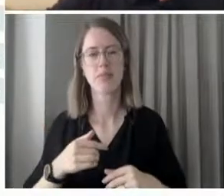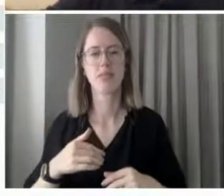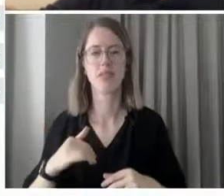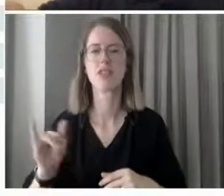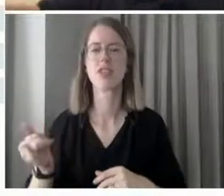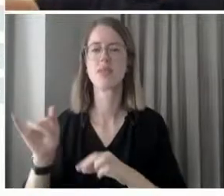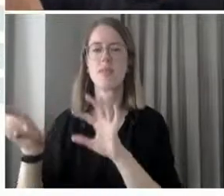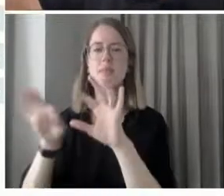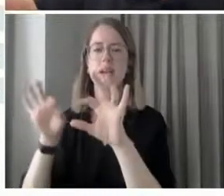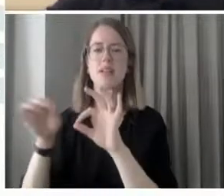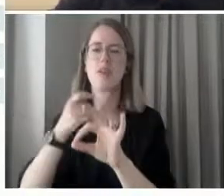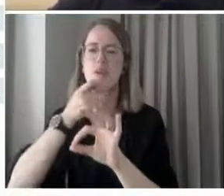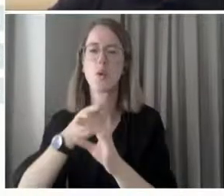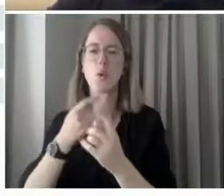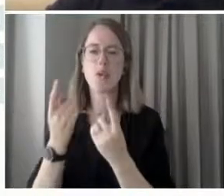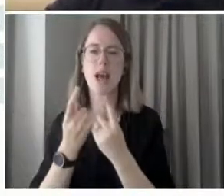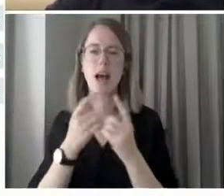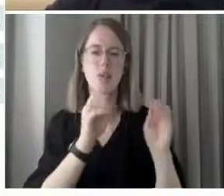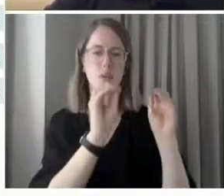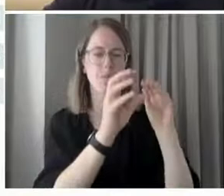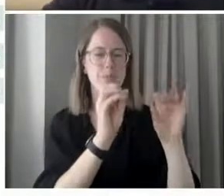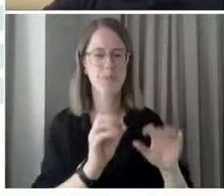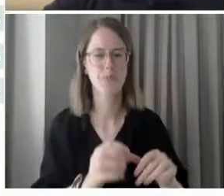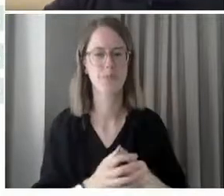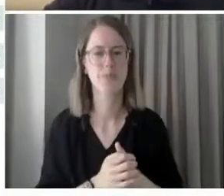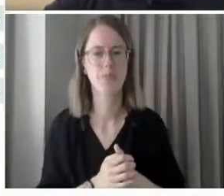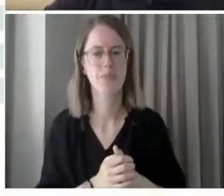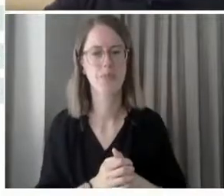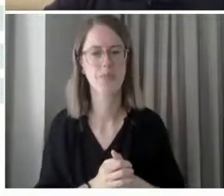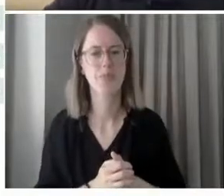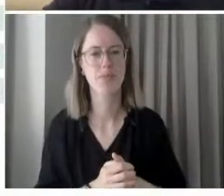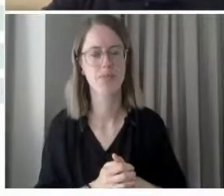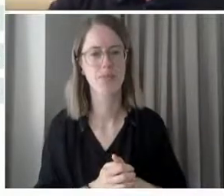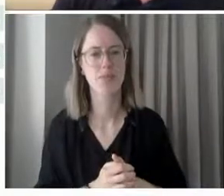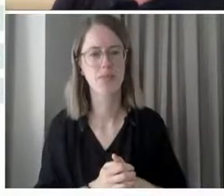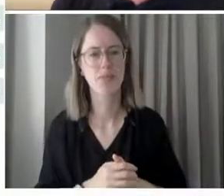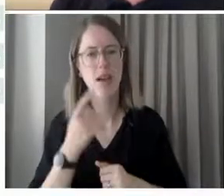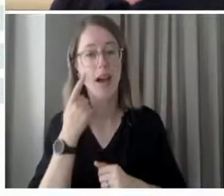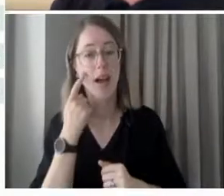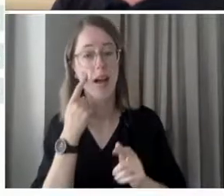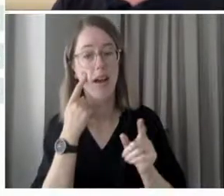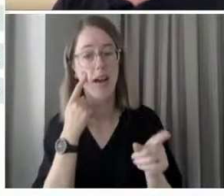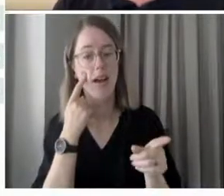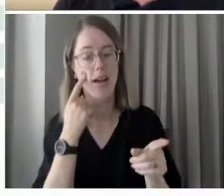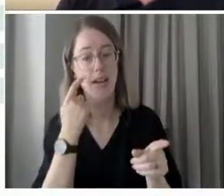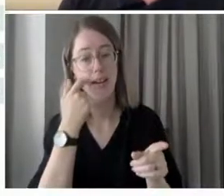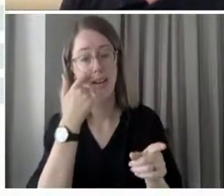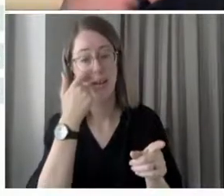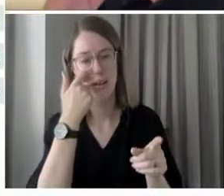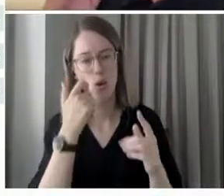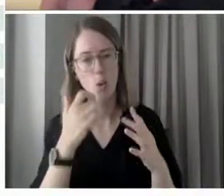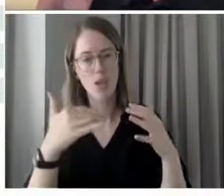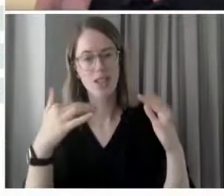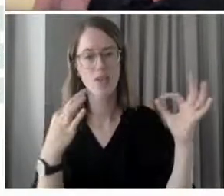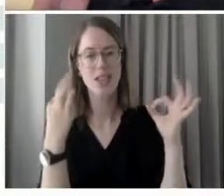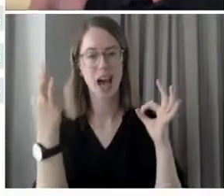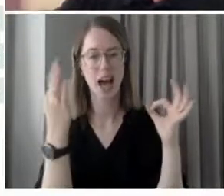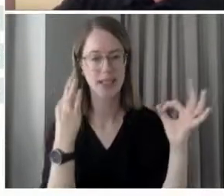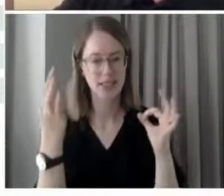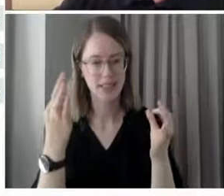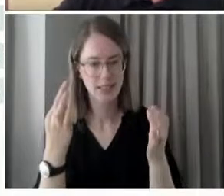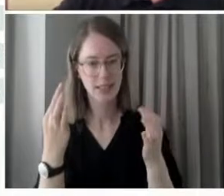I mean, literally, this is 2 from 100. But have a look at this. This is the audience for dance. Remember, it